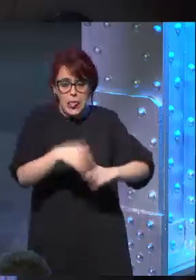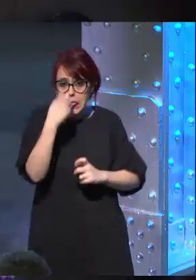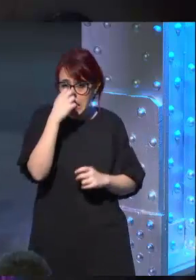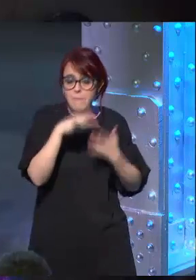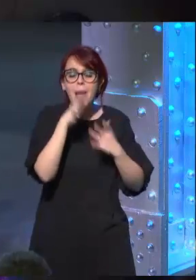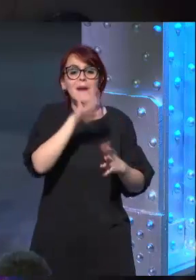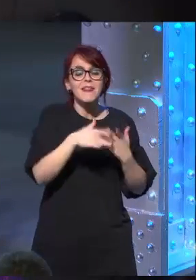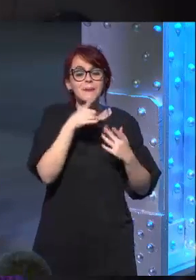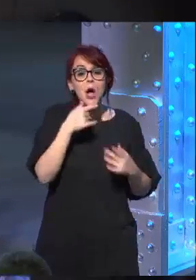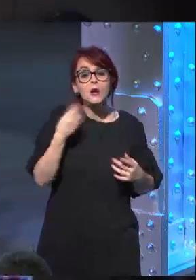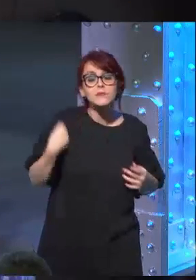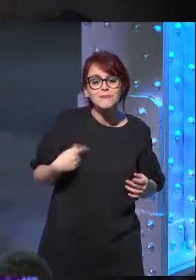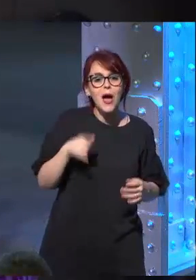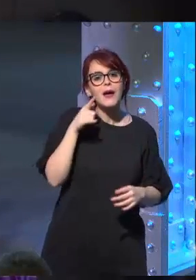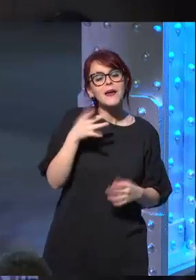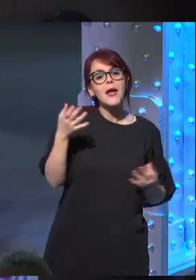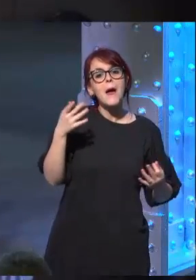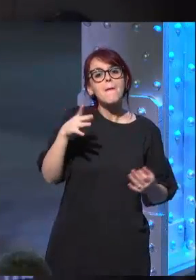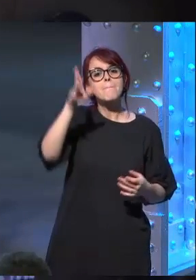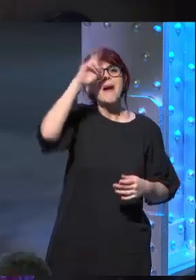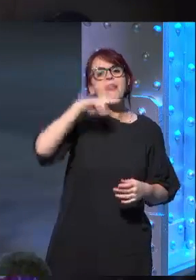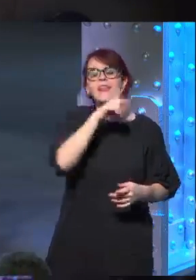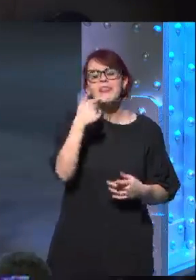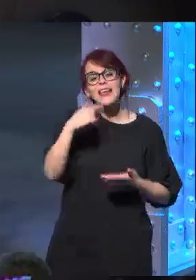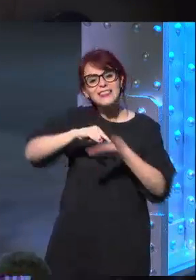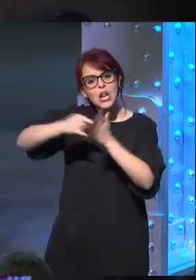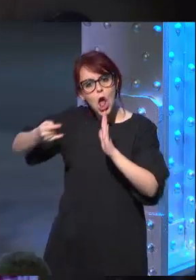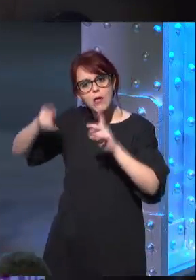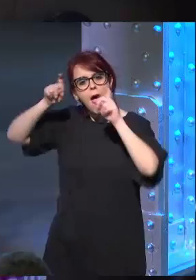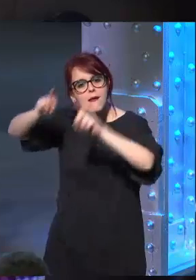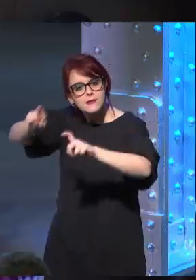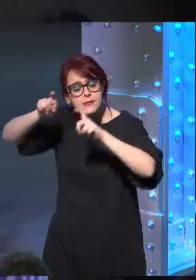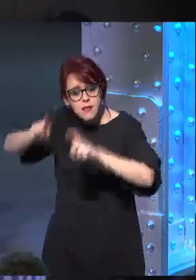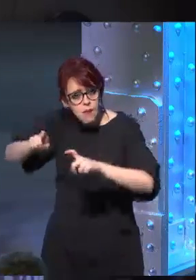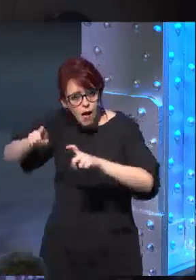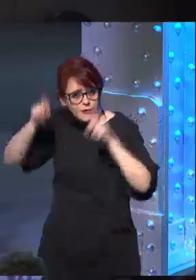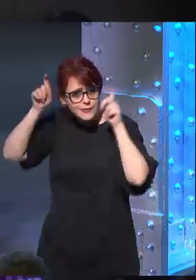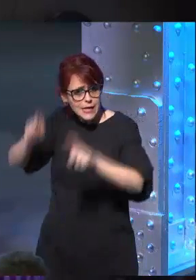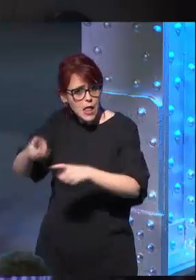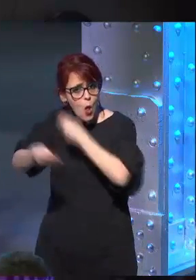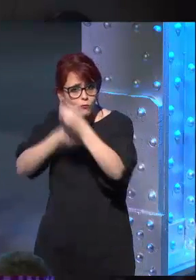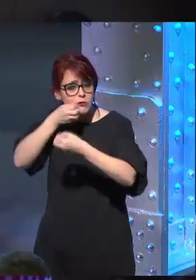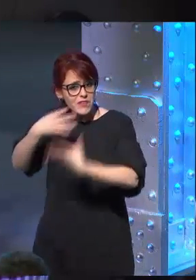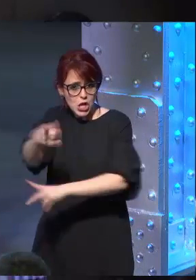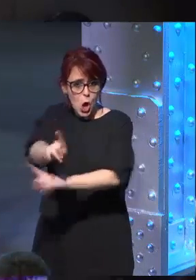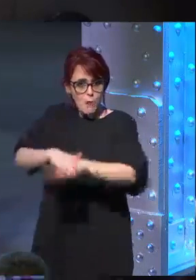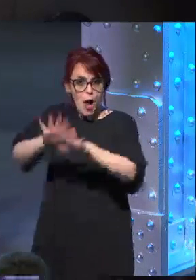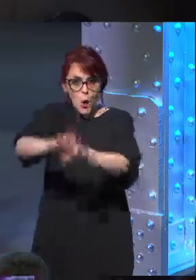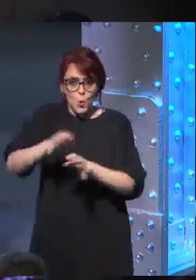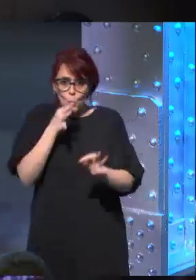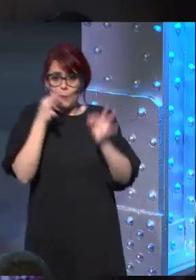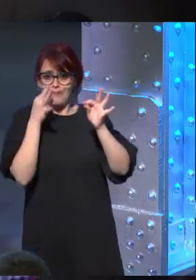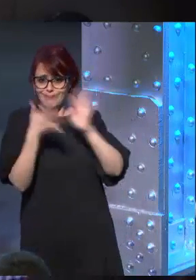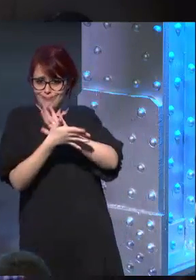They had hacked the tablet. So, I mean, parents usually say we have to teach the use